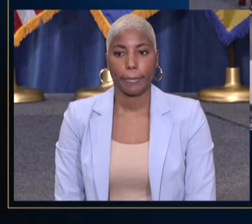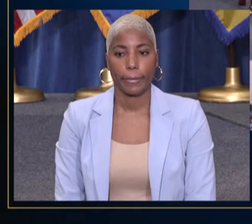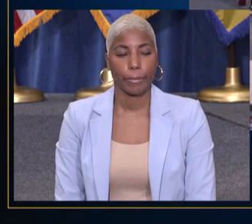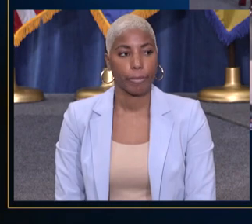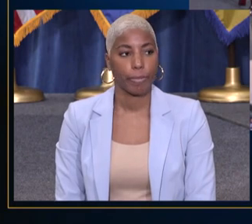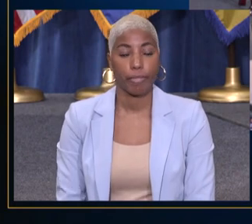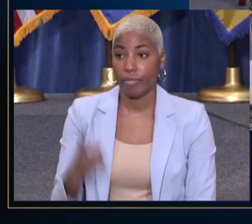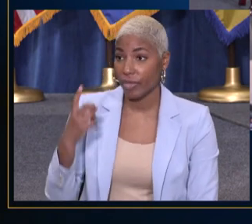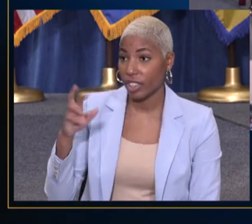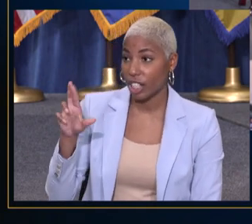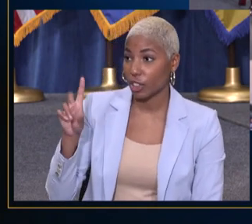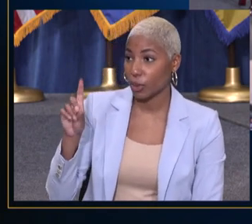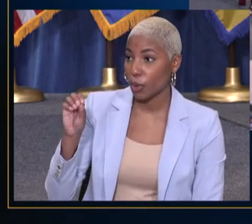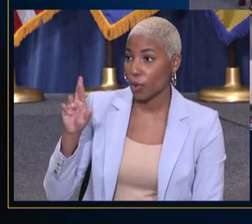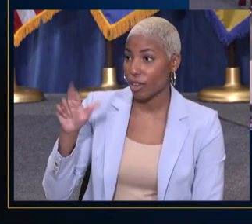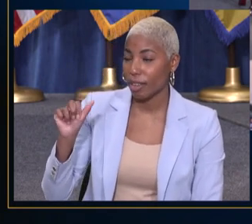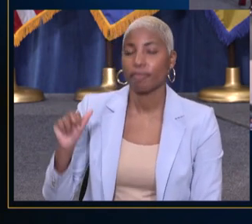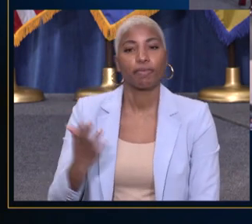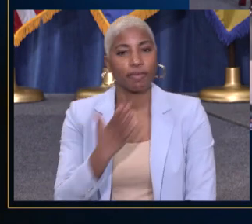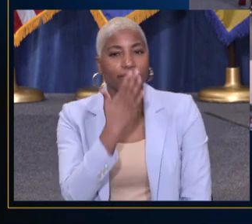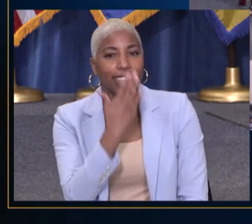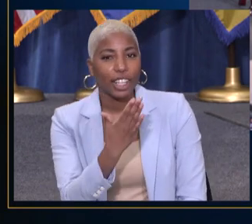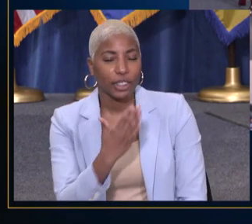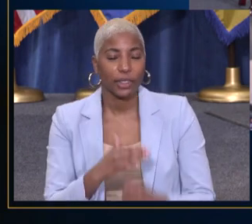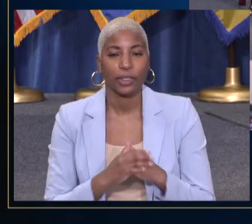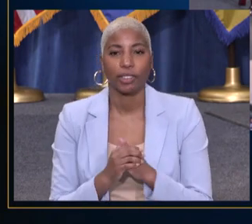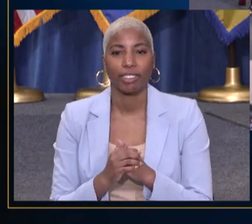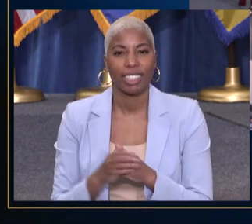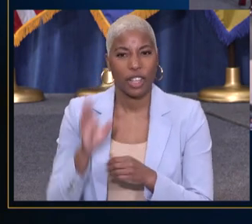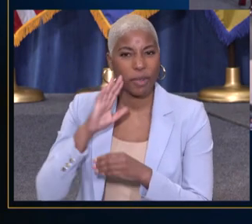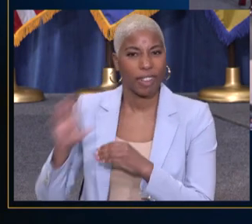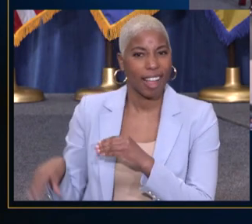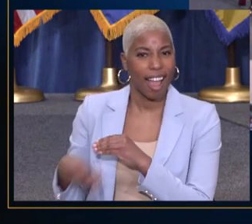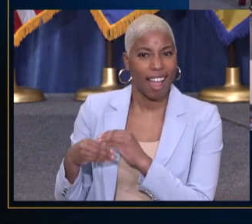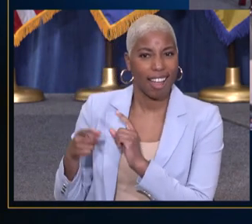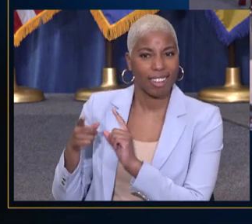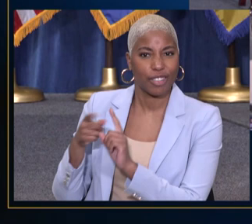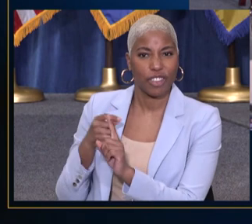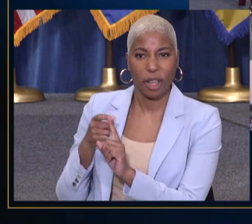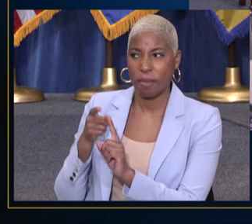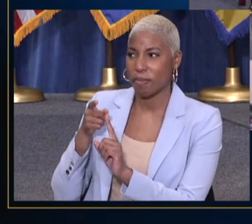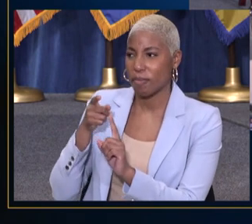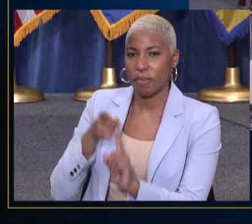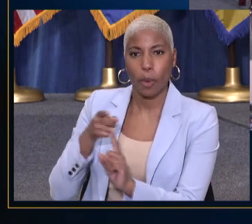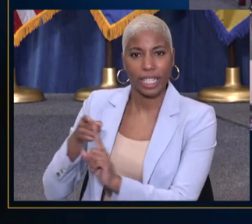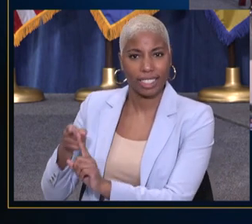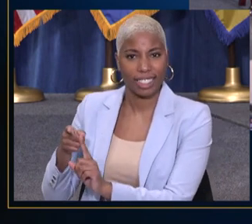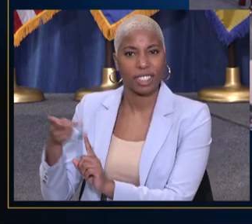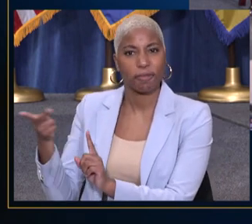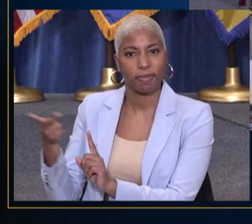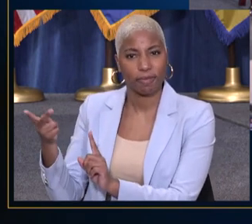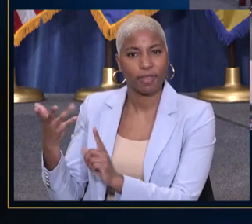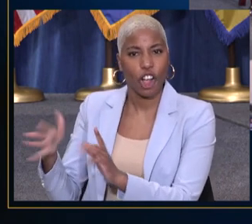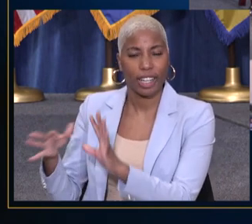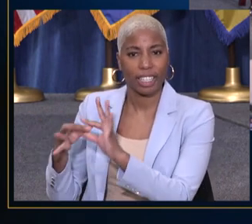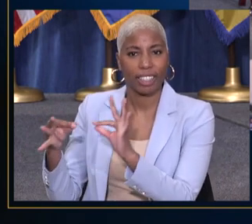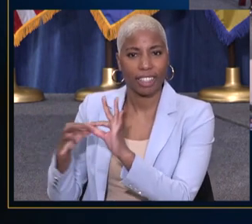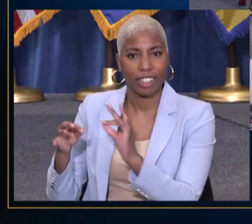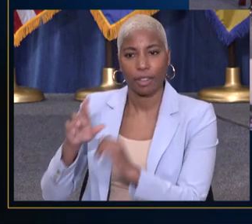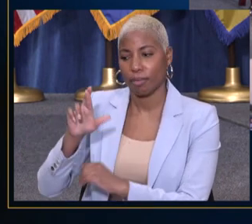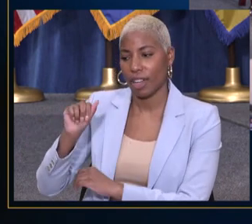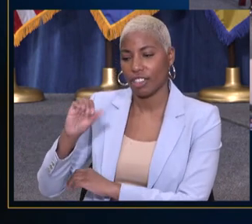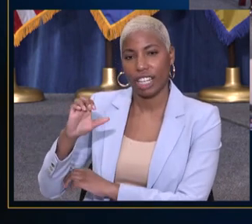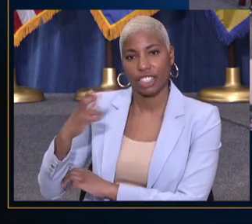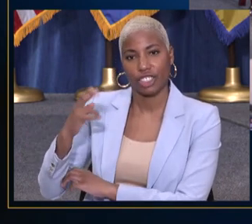Dorp. Thank you. I think I'm just going to piggyback on a few points that have been made by Rachel and